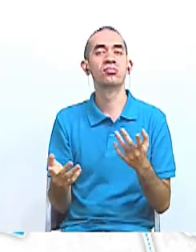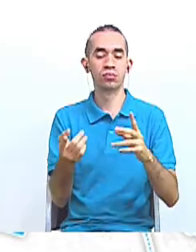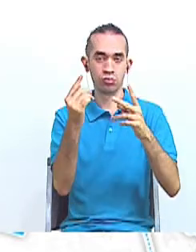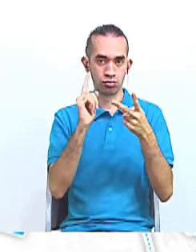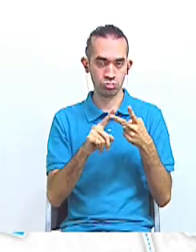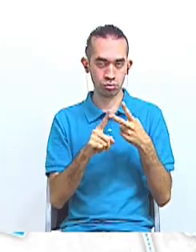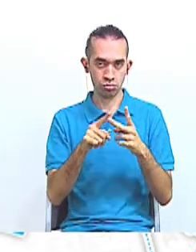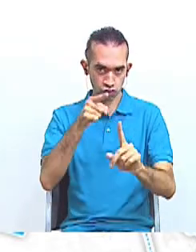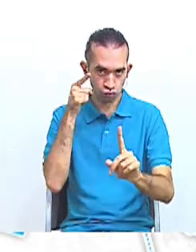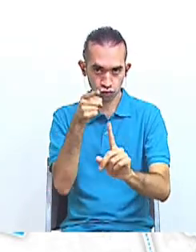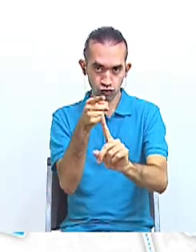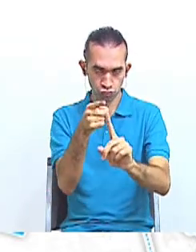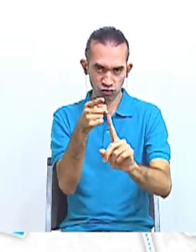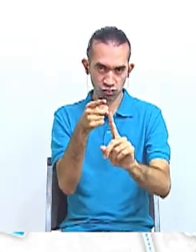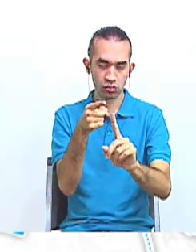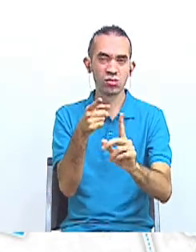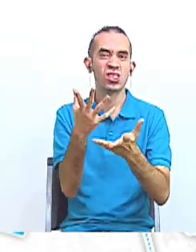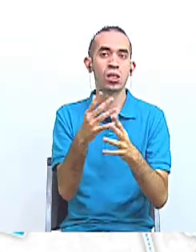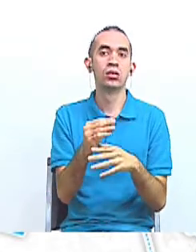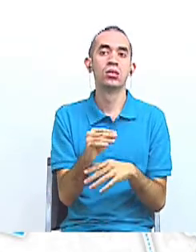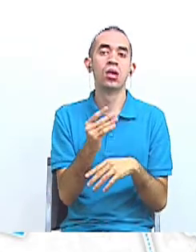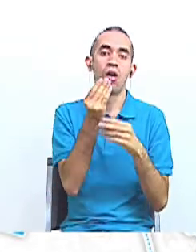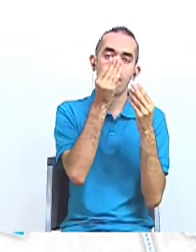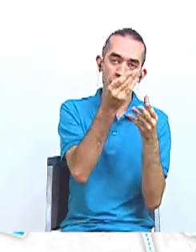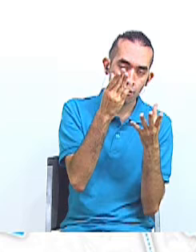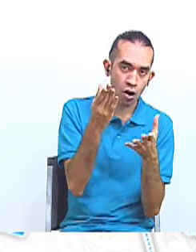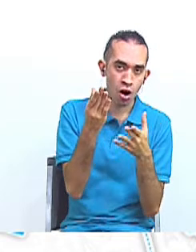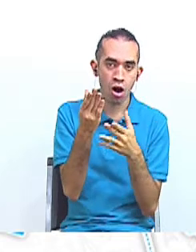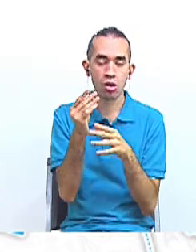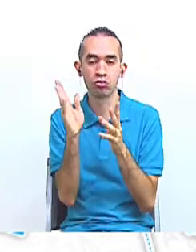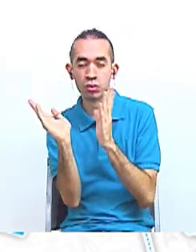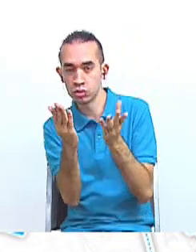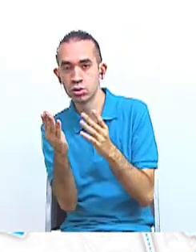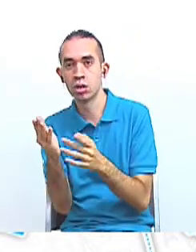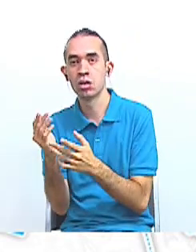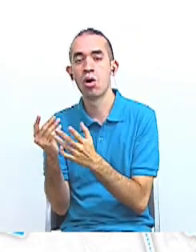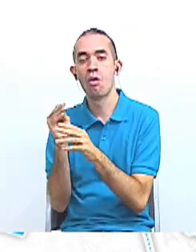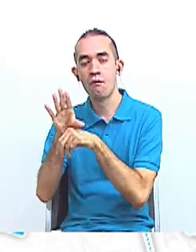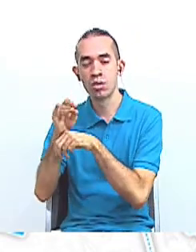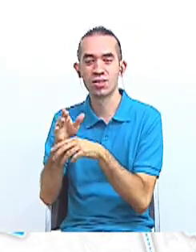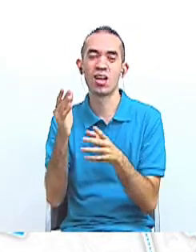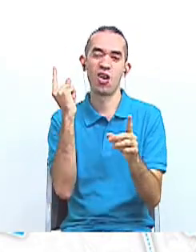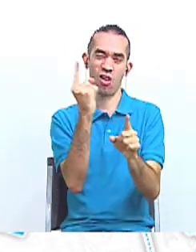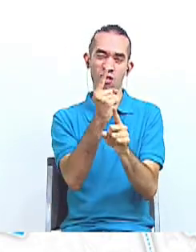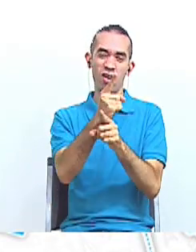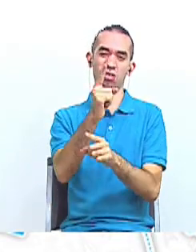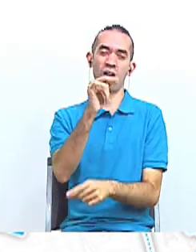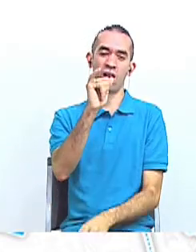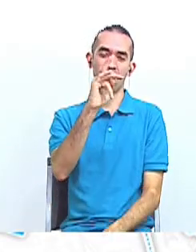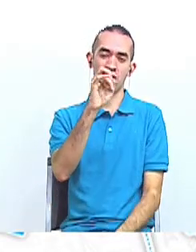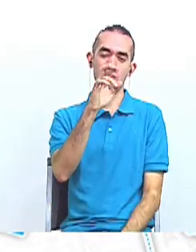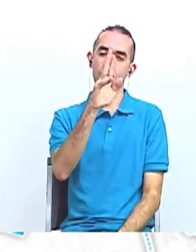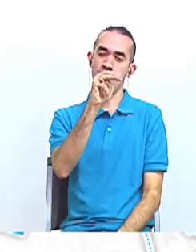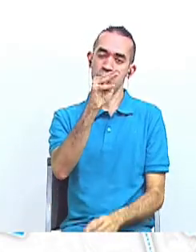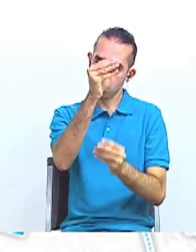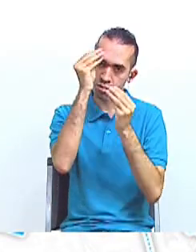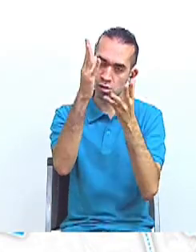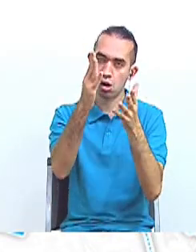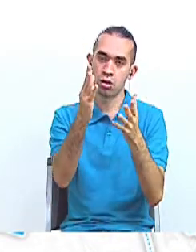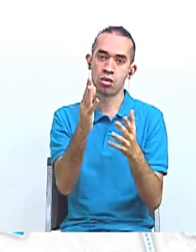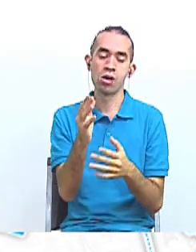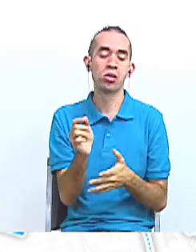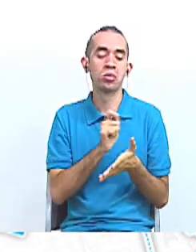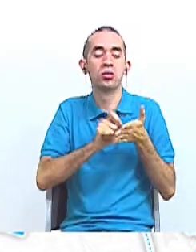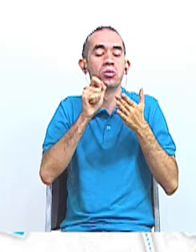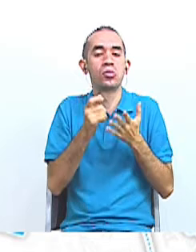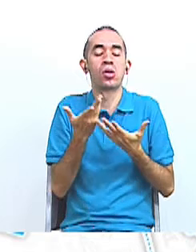is to inform, to persuade, or to influence? To inform. You are right. In this case, the author doesn't want